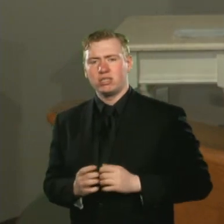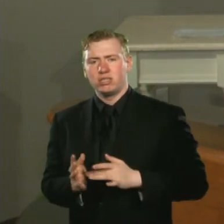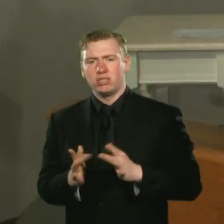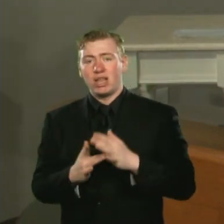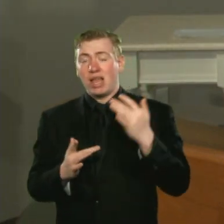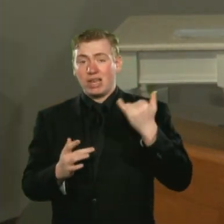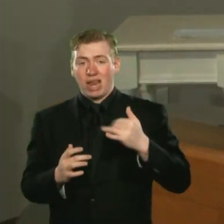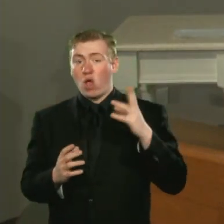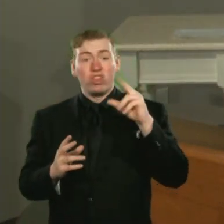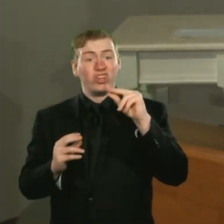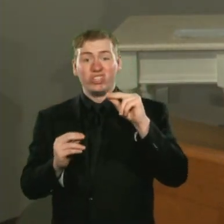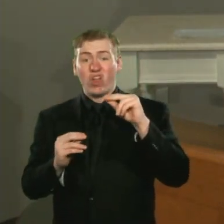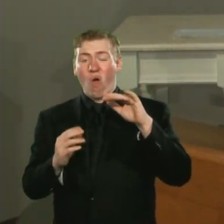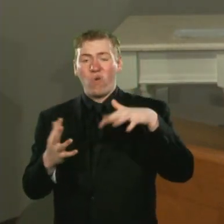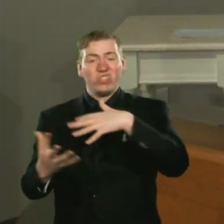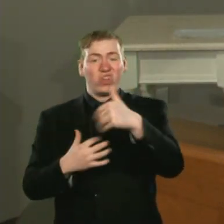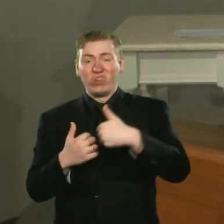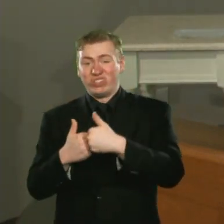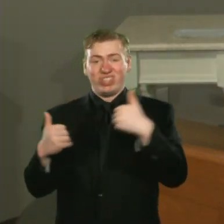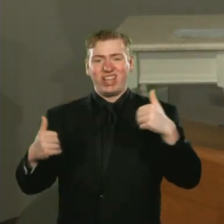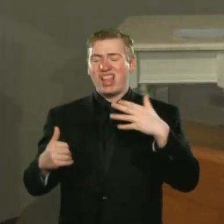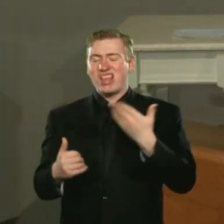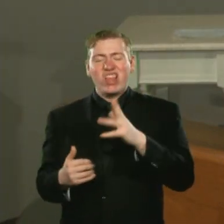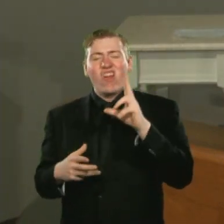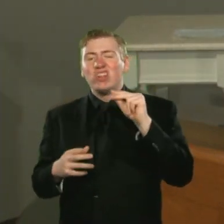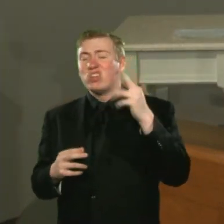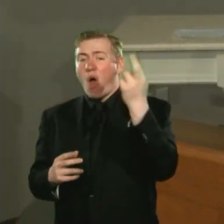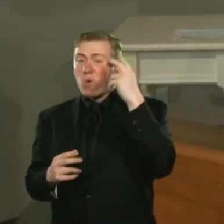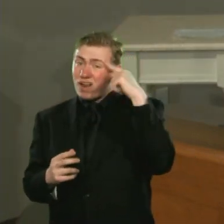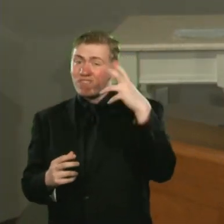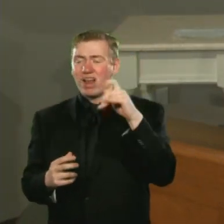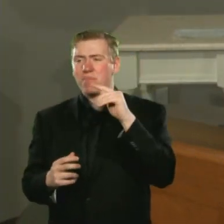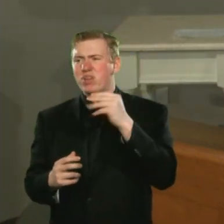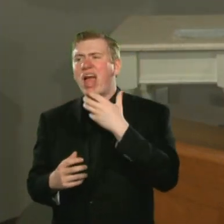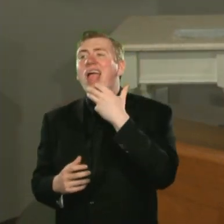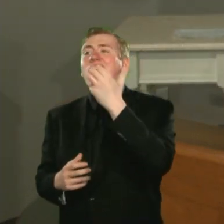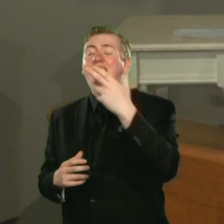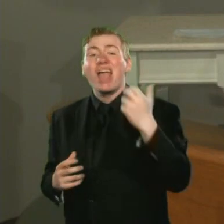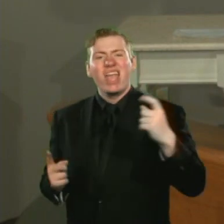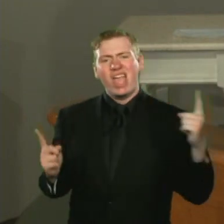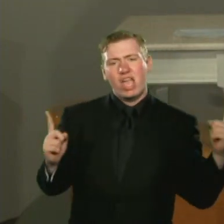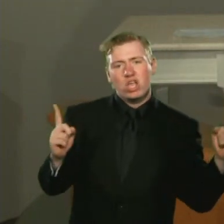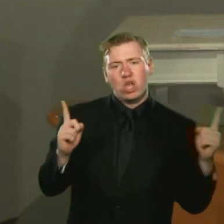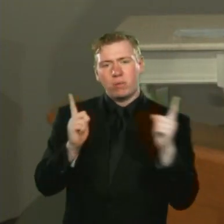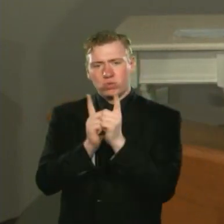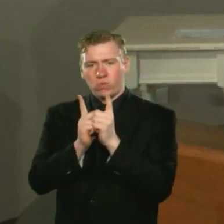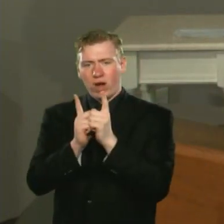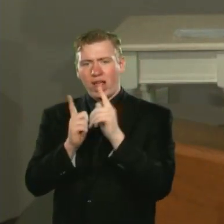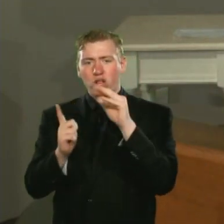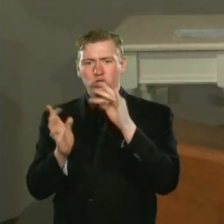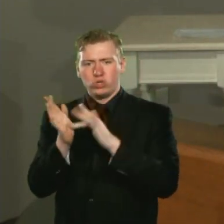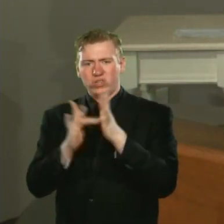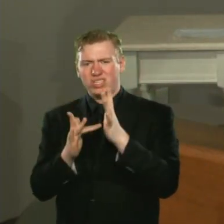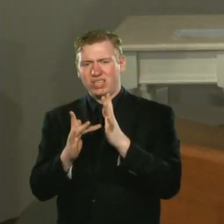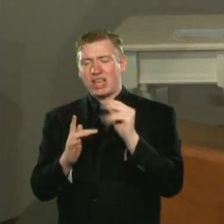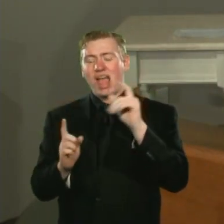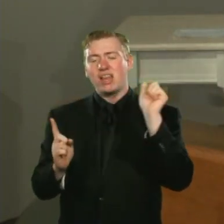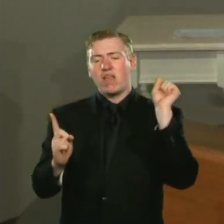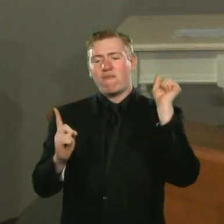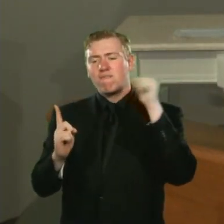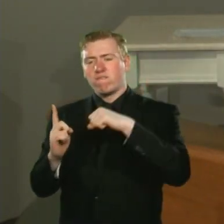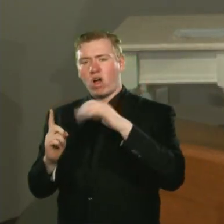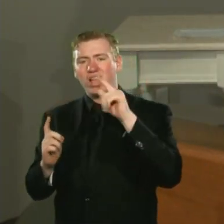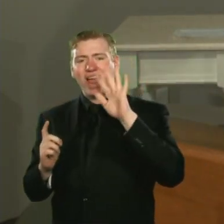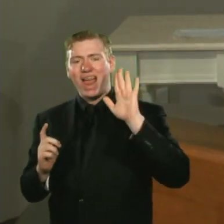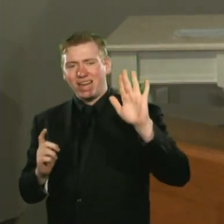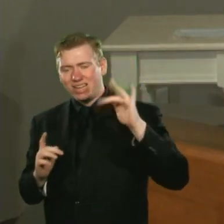is no social distancing. Now there's no reason for him to yell. He comes right to his feet and he falls at his